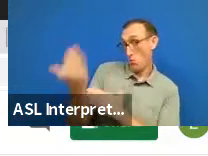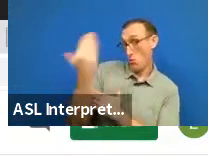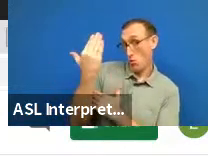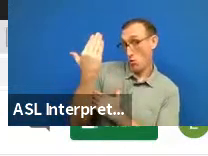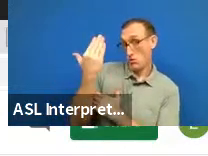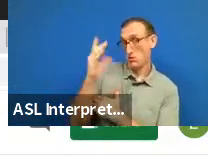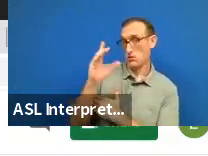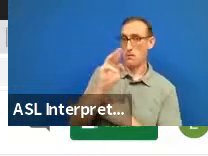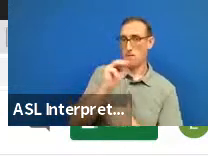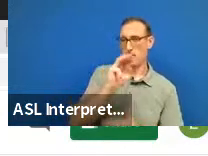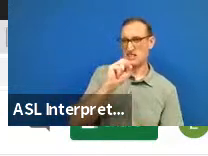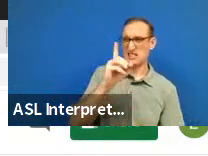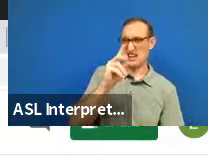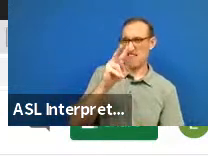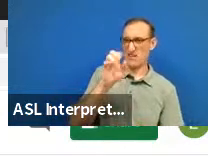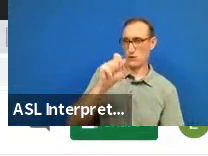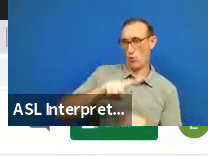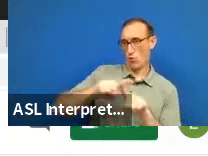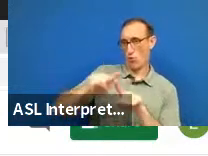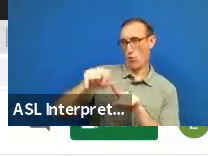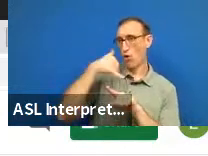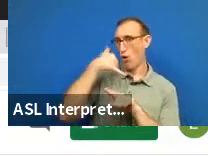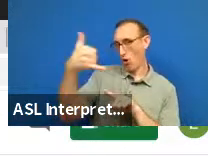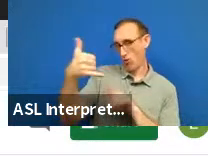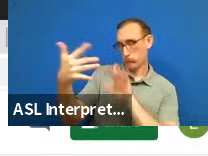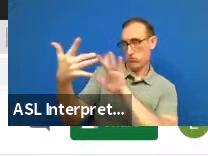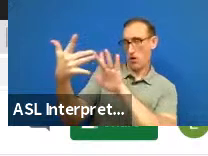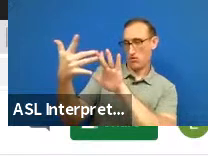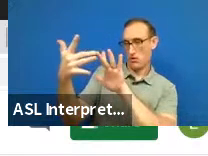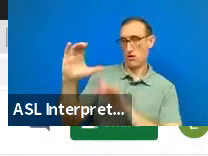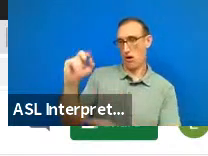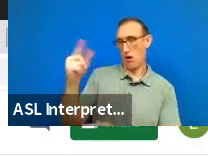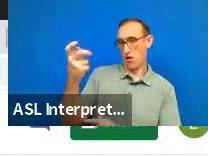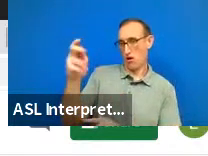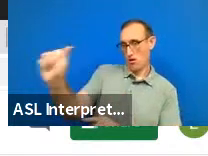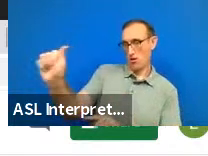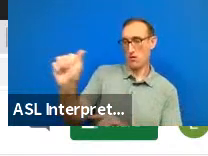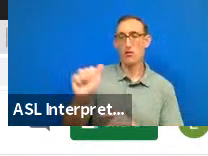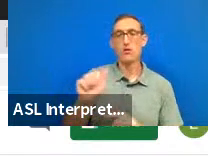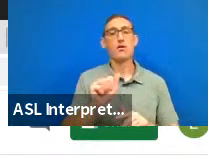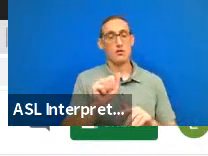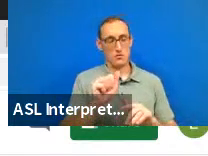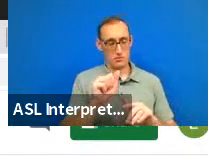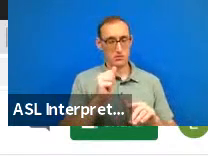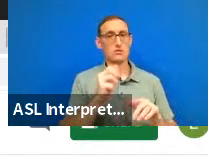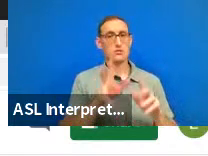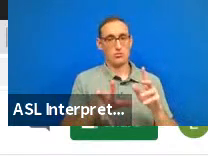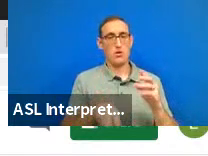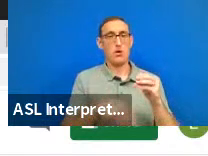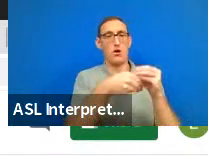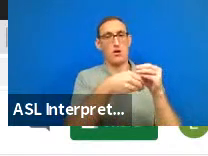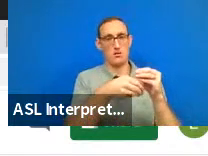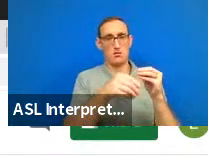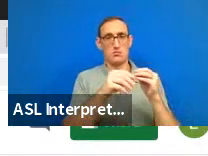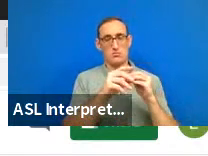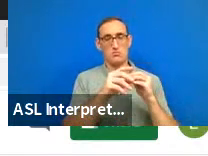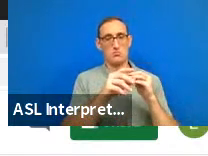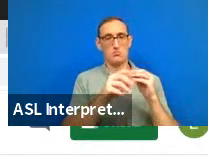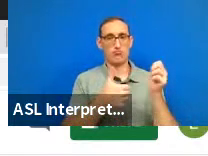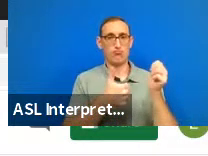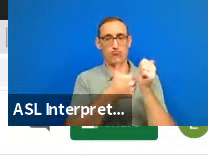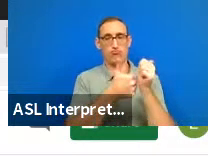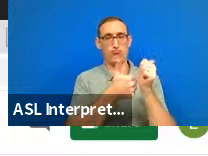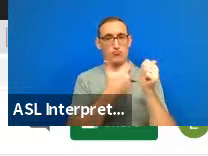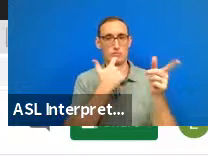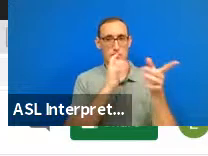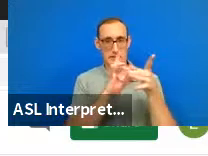But just to follow up on what Lakeisha was saying, I agree totally with what is being talked about, and we should go back. But I